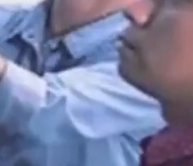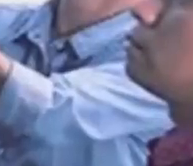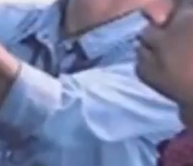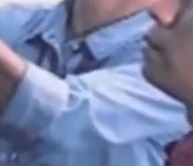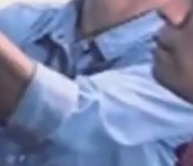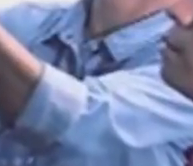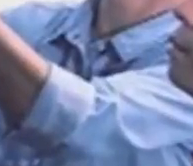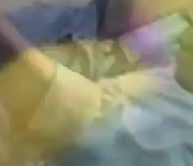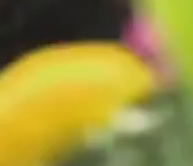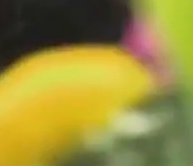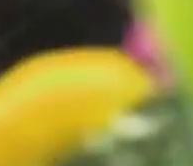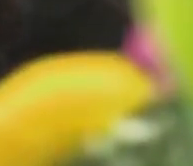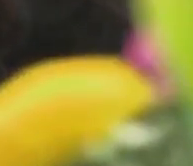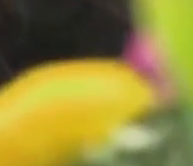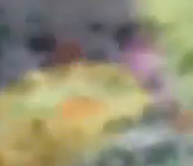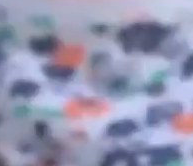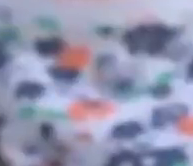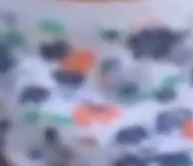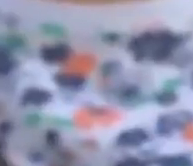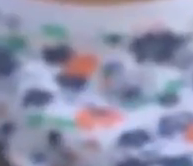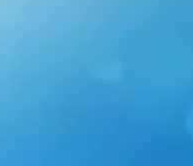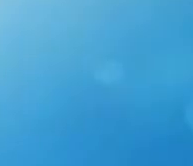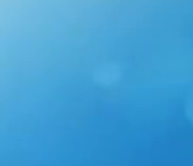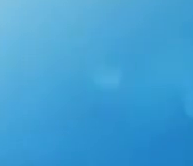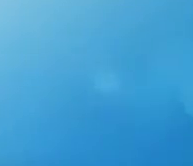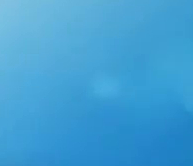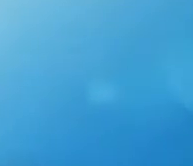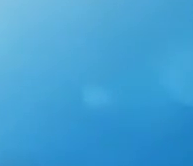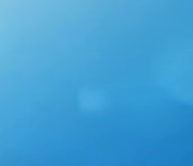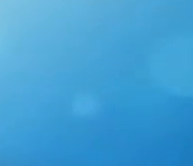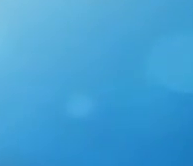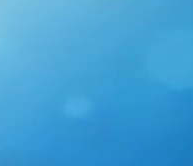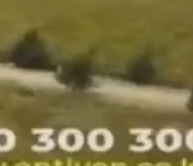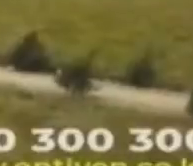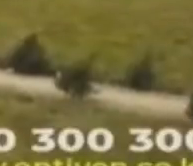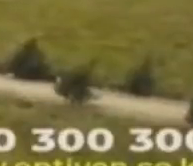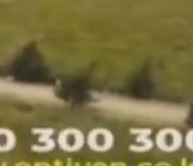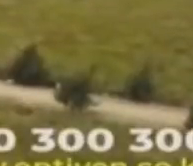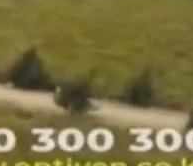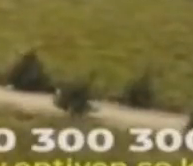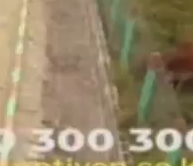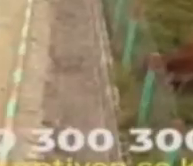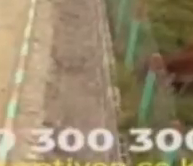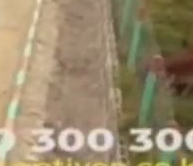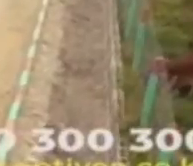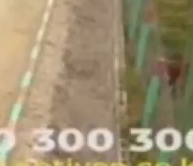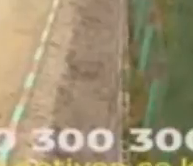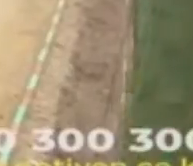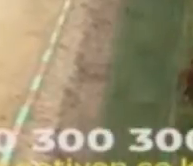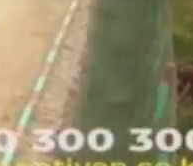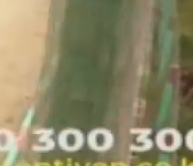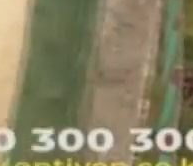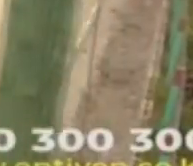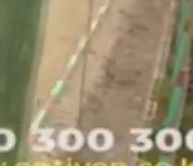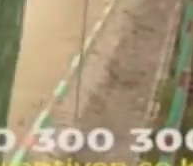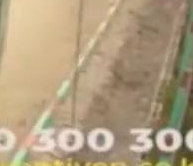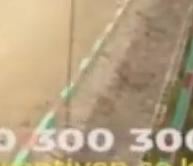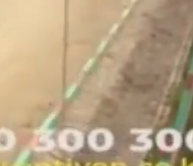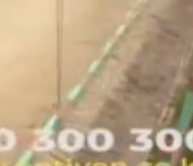his services, Senator. Now I can proceed with my next plan to eliminate Anna. Victory Gardens Kitengela by